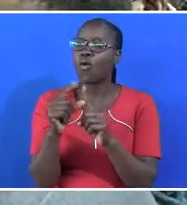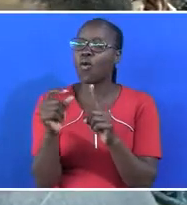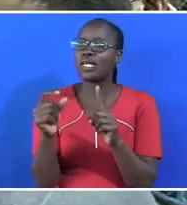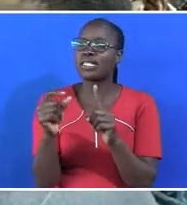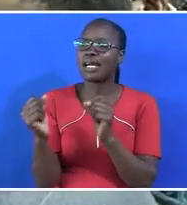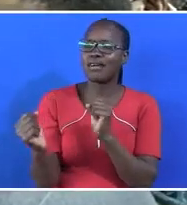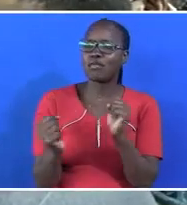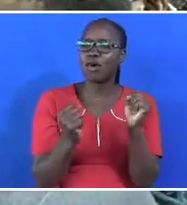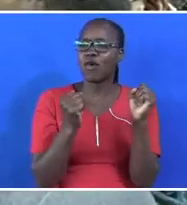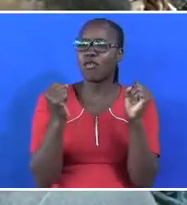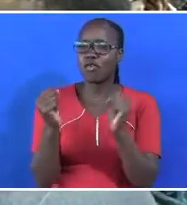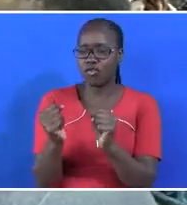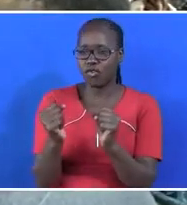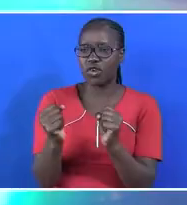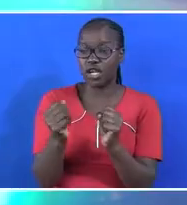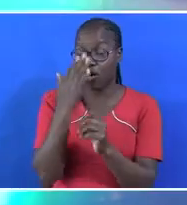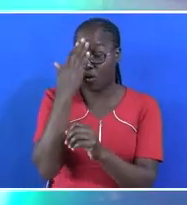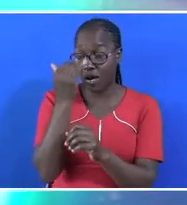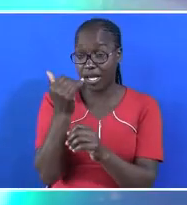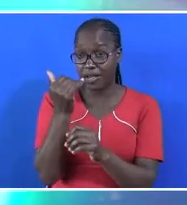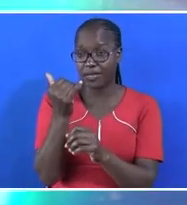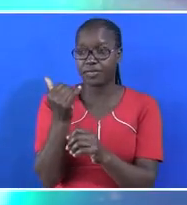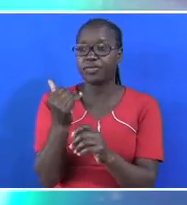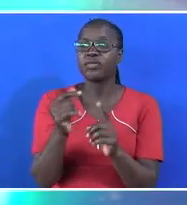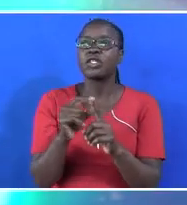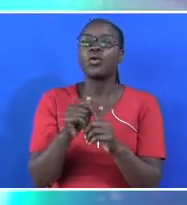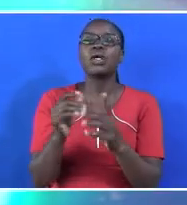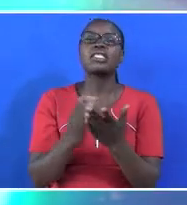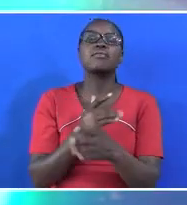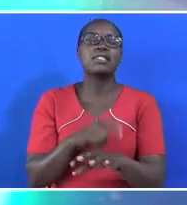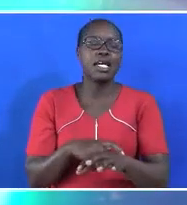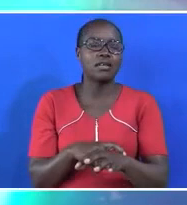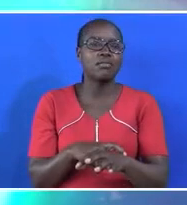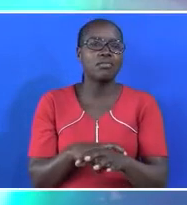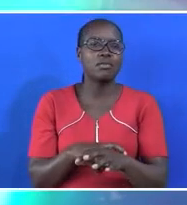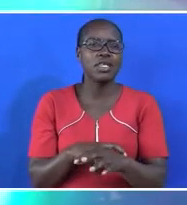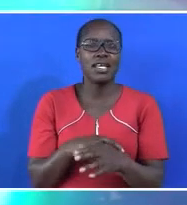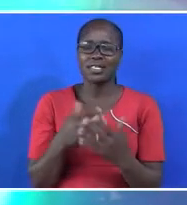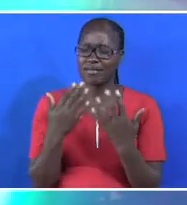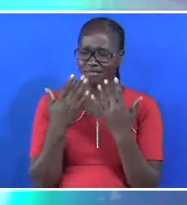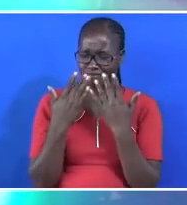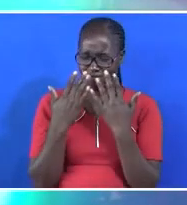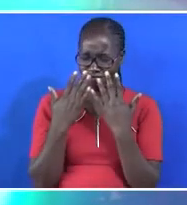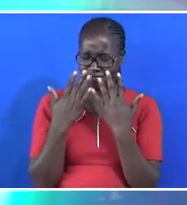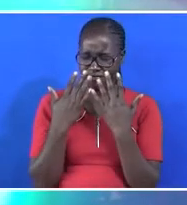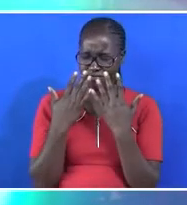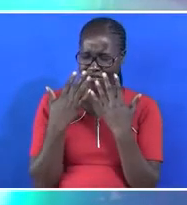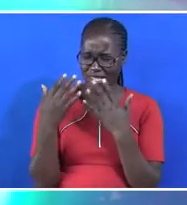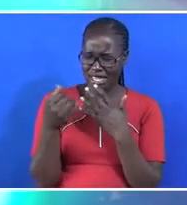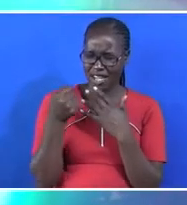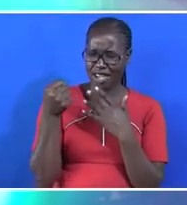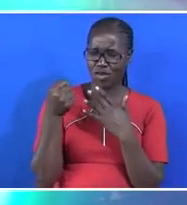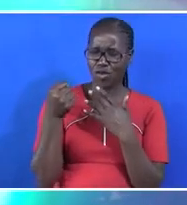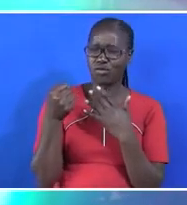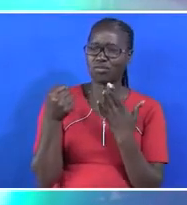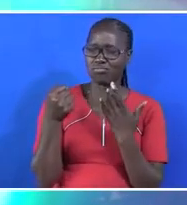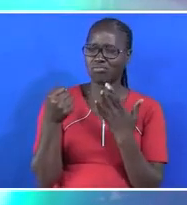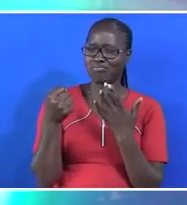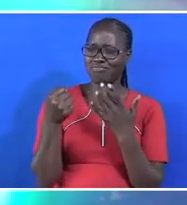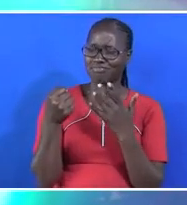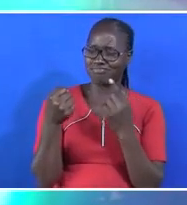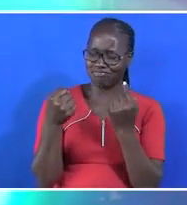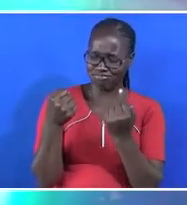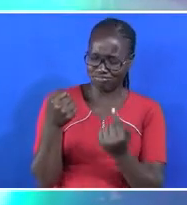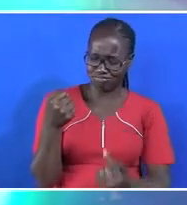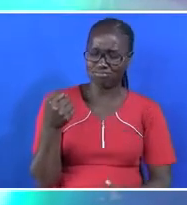are powerful because words sometimes are the snare that can hold a man down and destroy